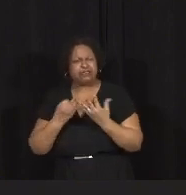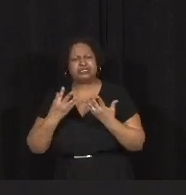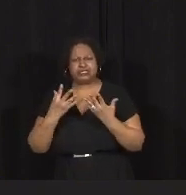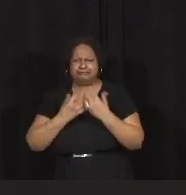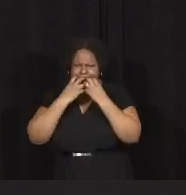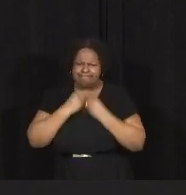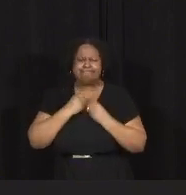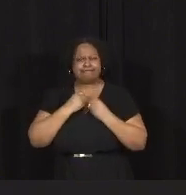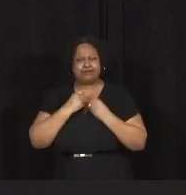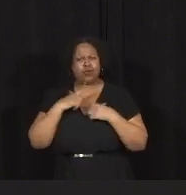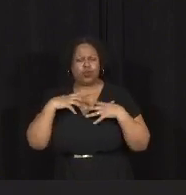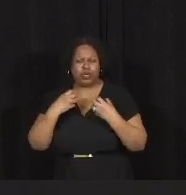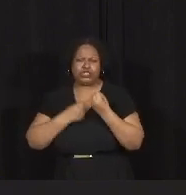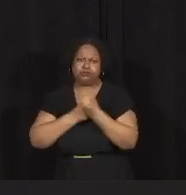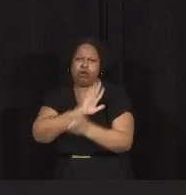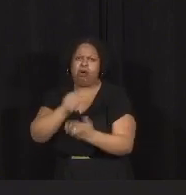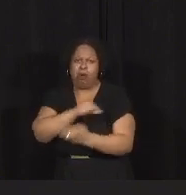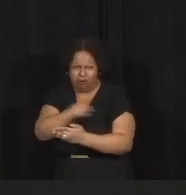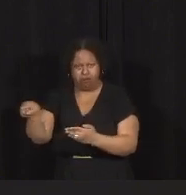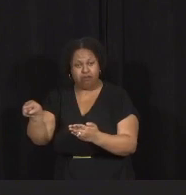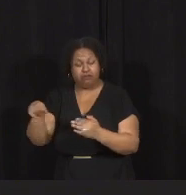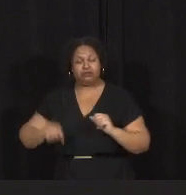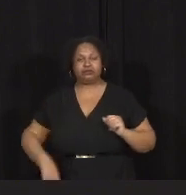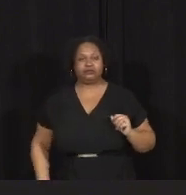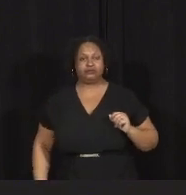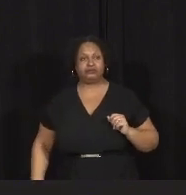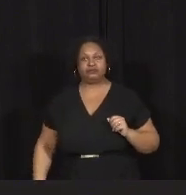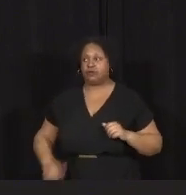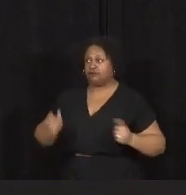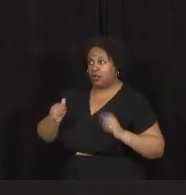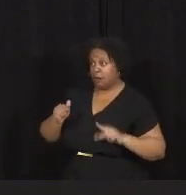you. Follow-up? Thank you.